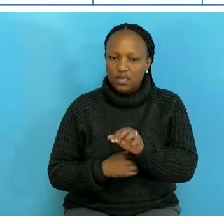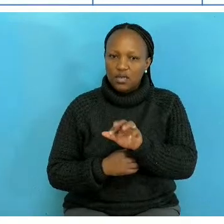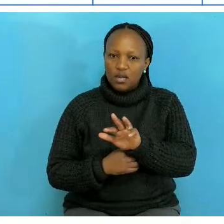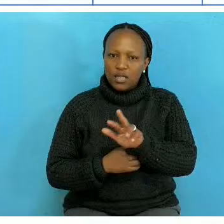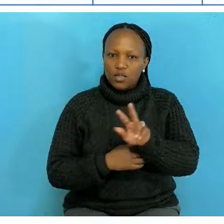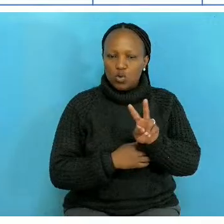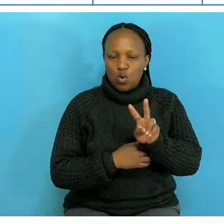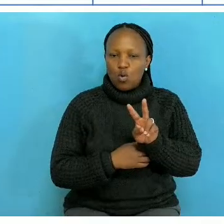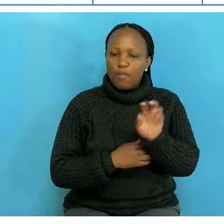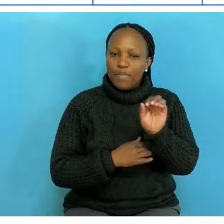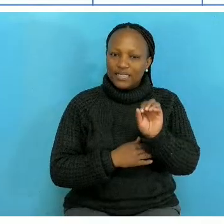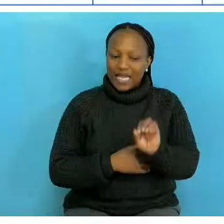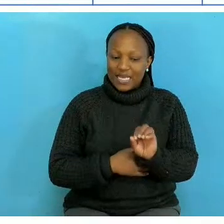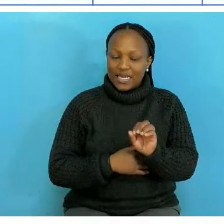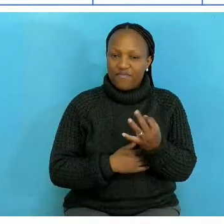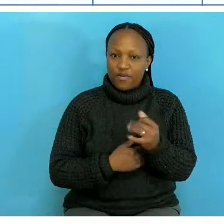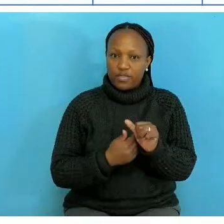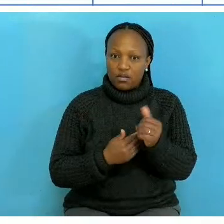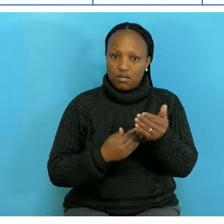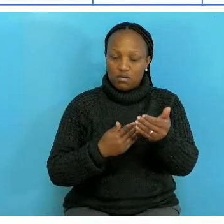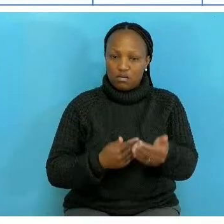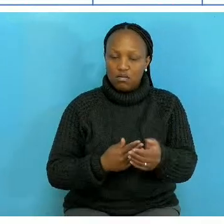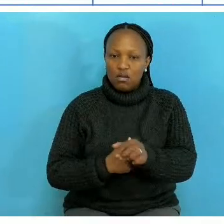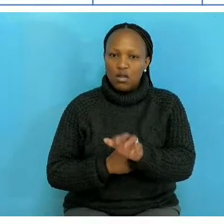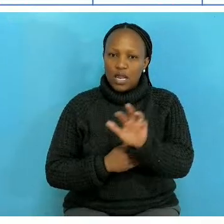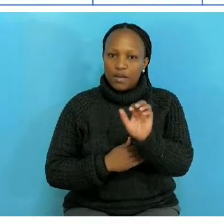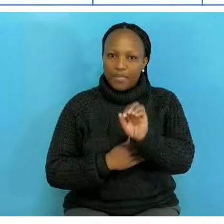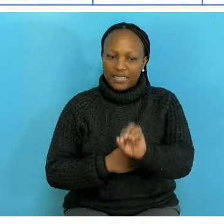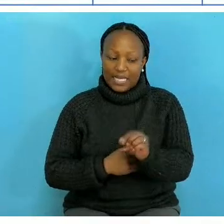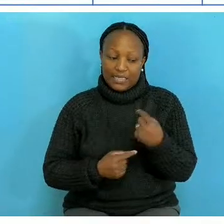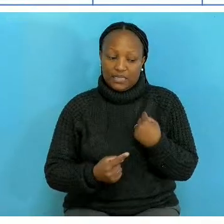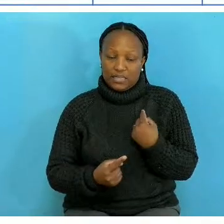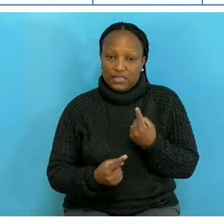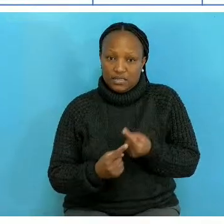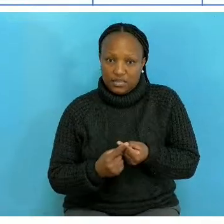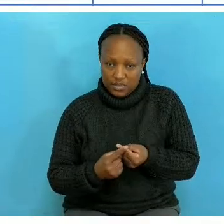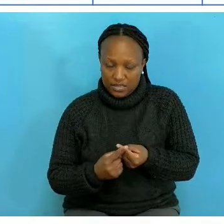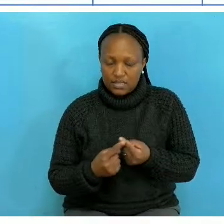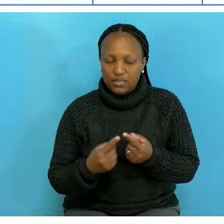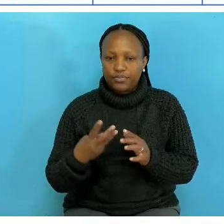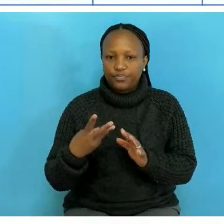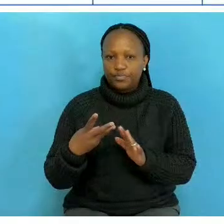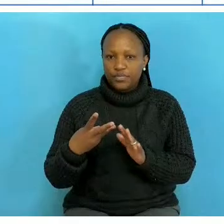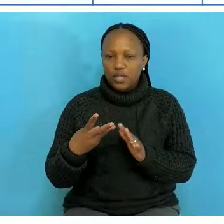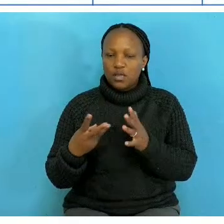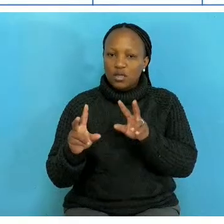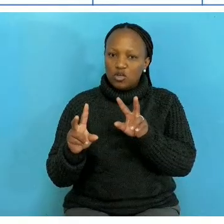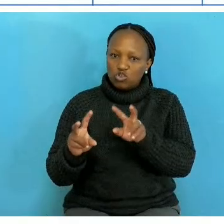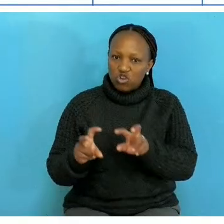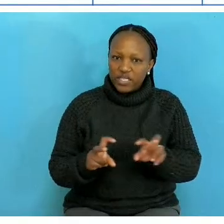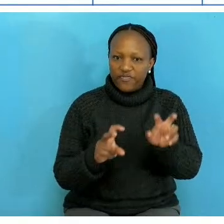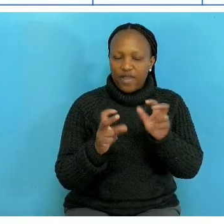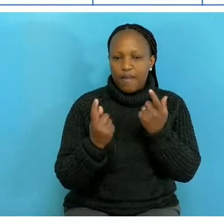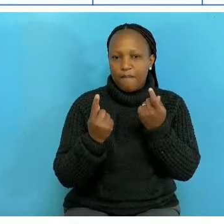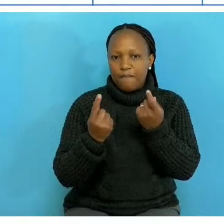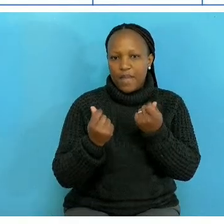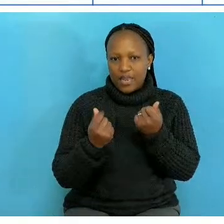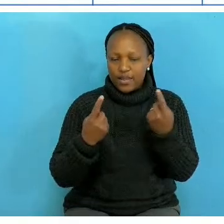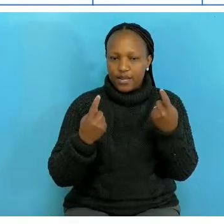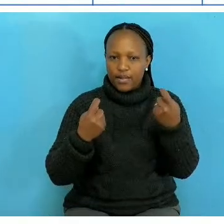the quarter, 9% year to date. And then transfers and subsidies, we are